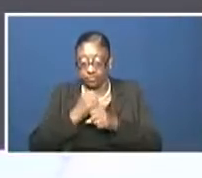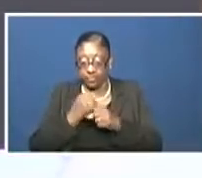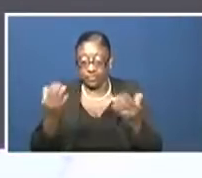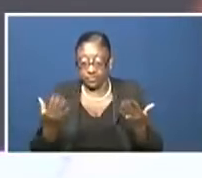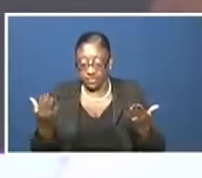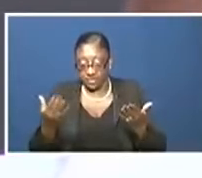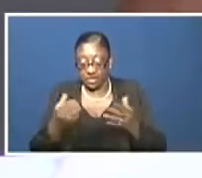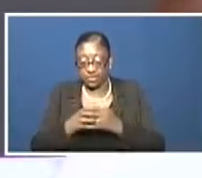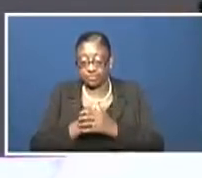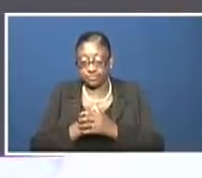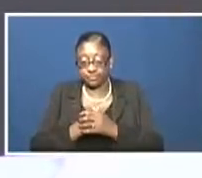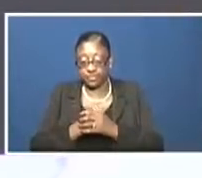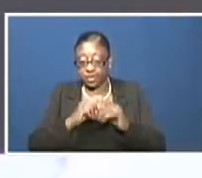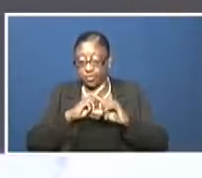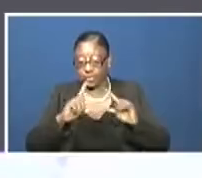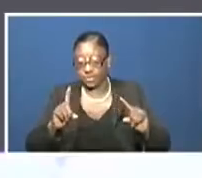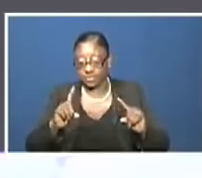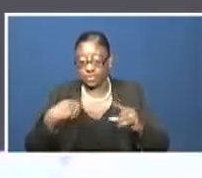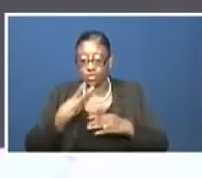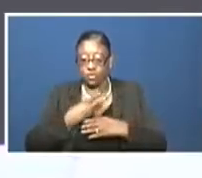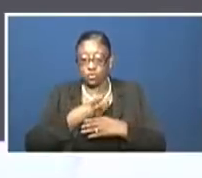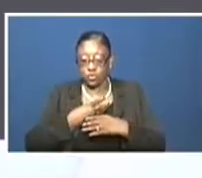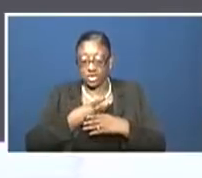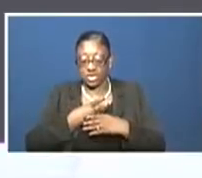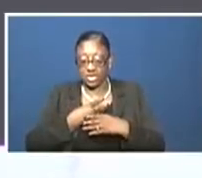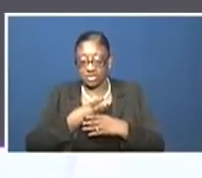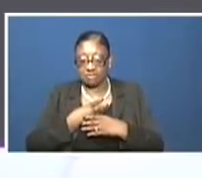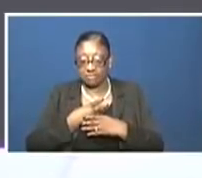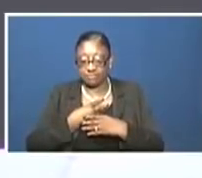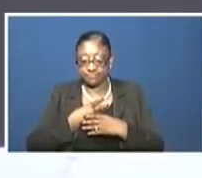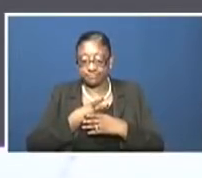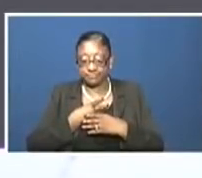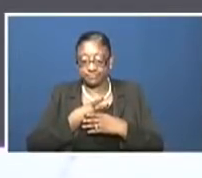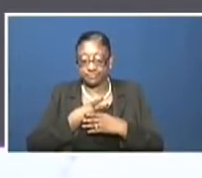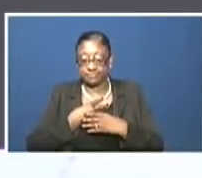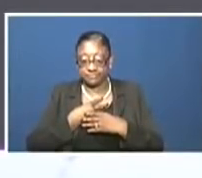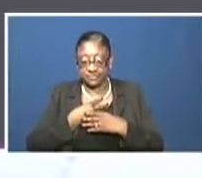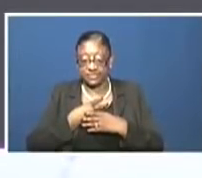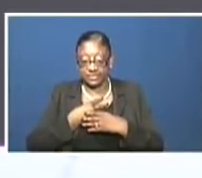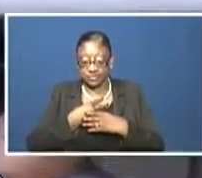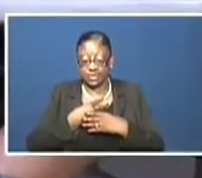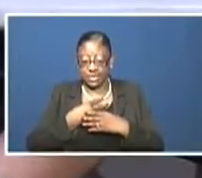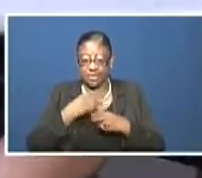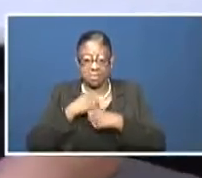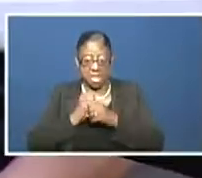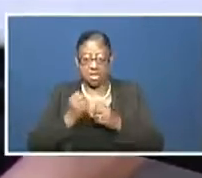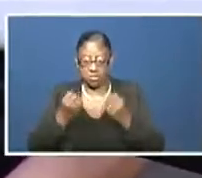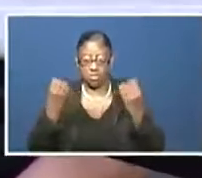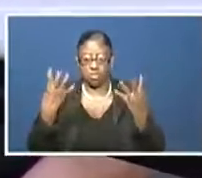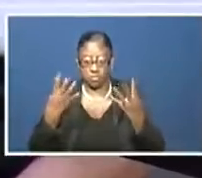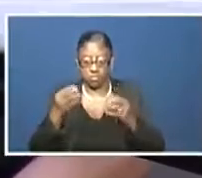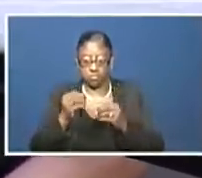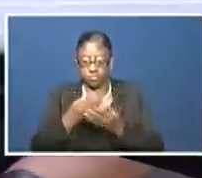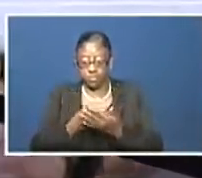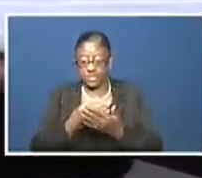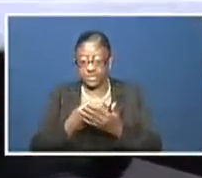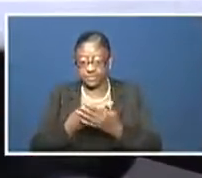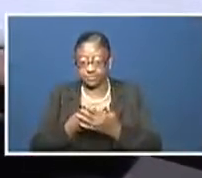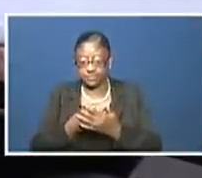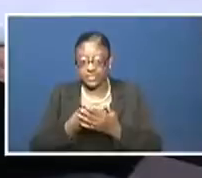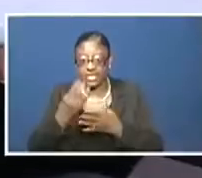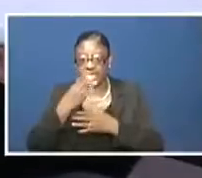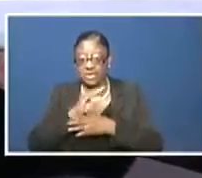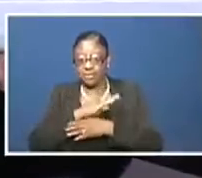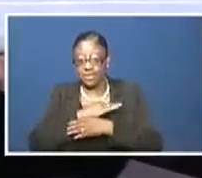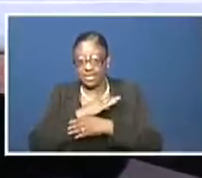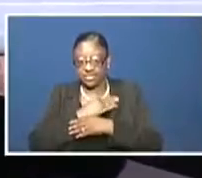here. But we generate, as I say, 6 times that. But Bethel and